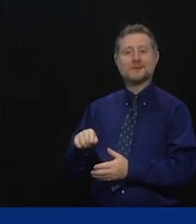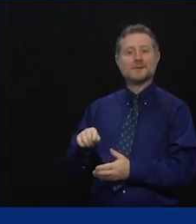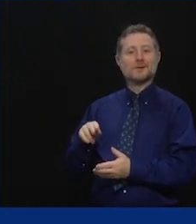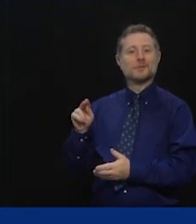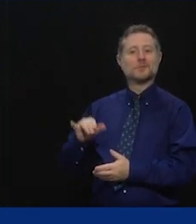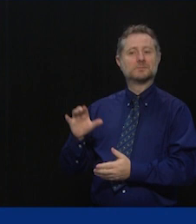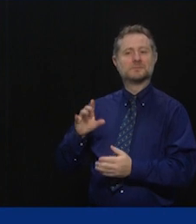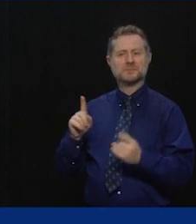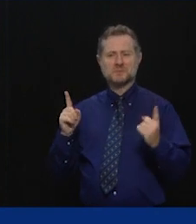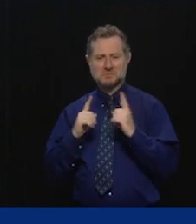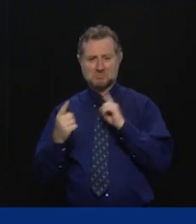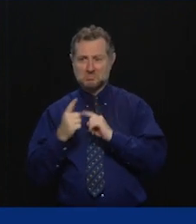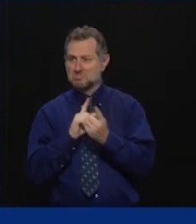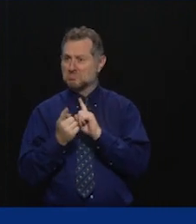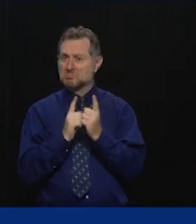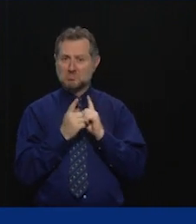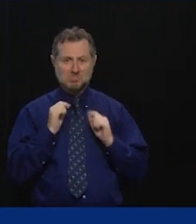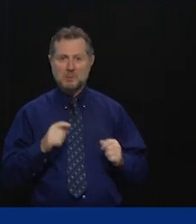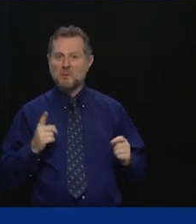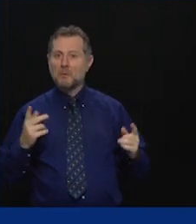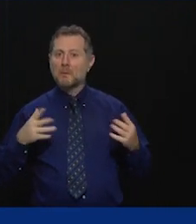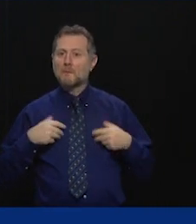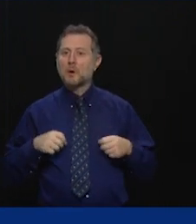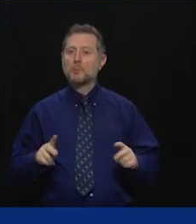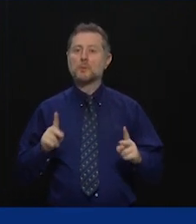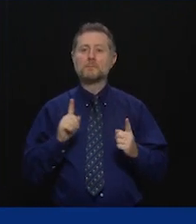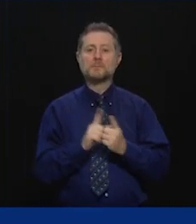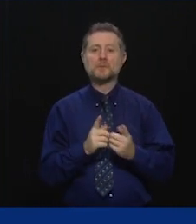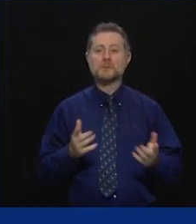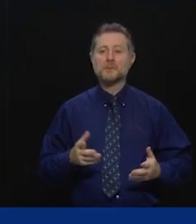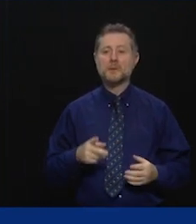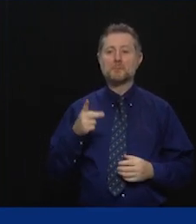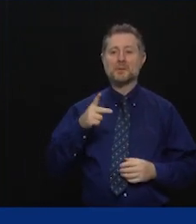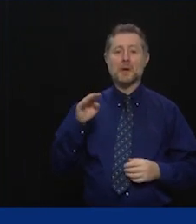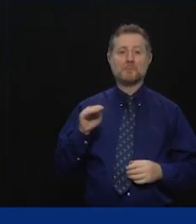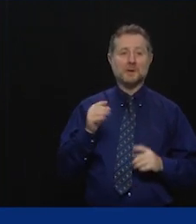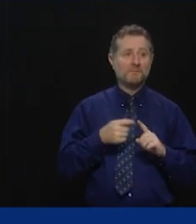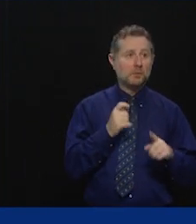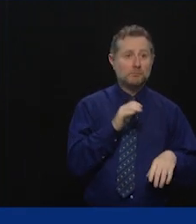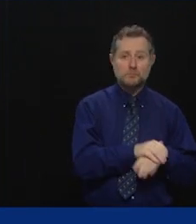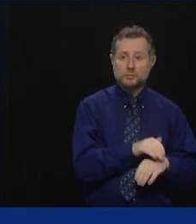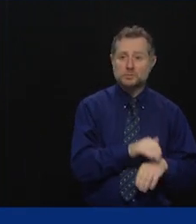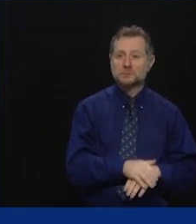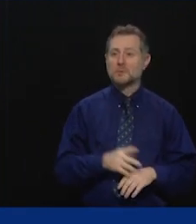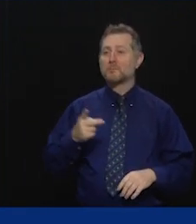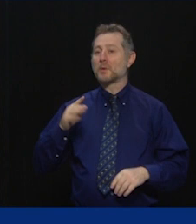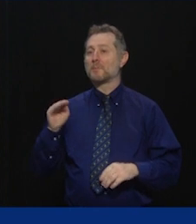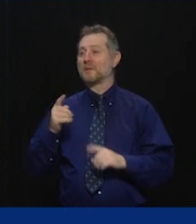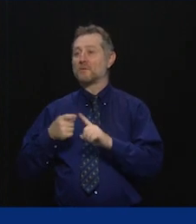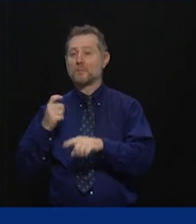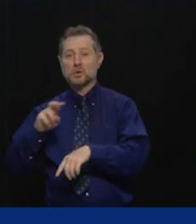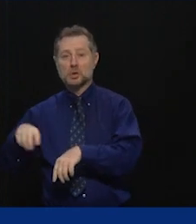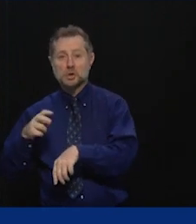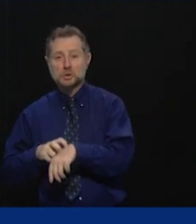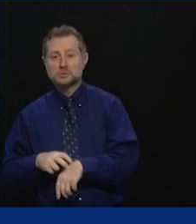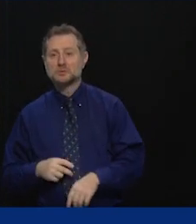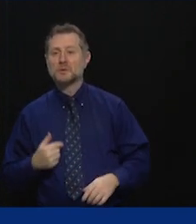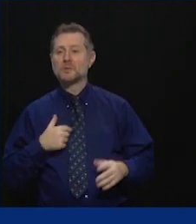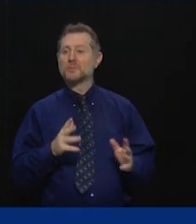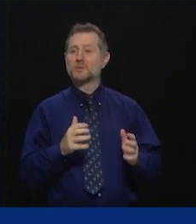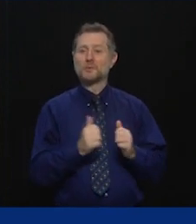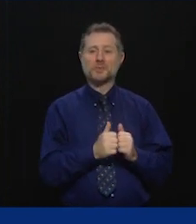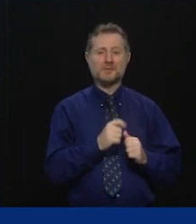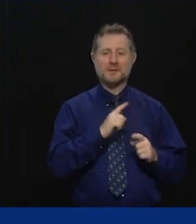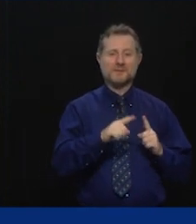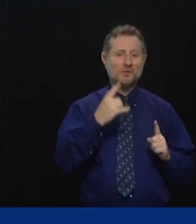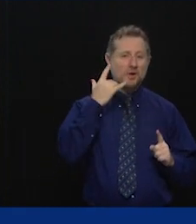I had a chance to meet the Prime Minister of Britain and the Prime Minister of Ireland, and just Spoke to a couple of California residents this morning,